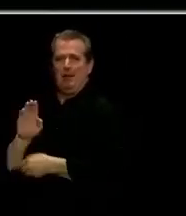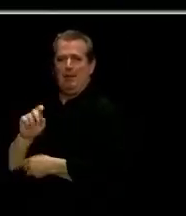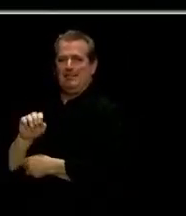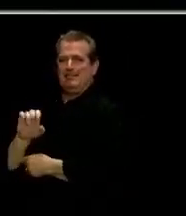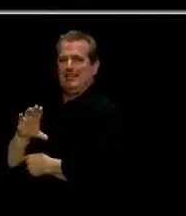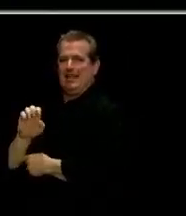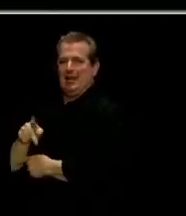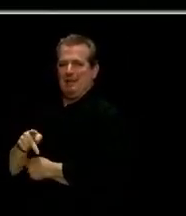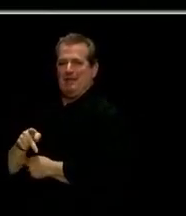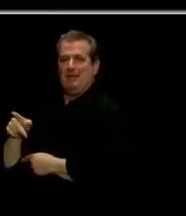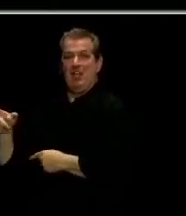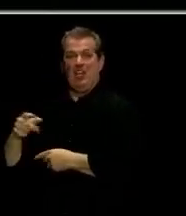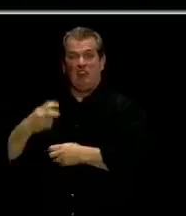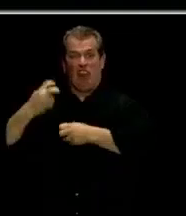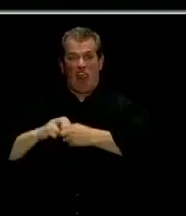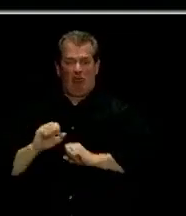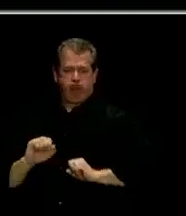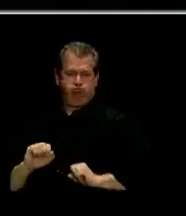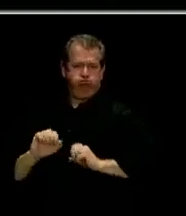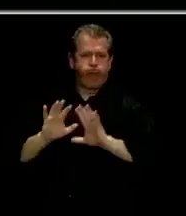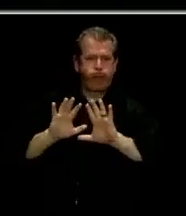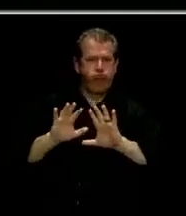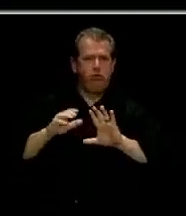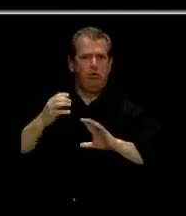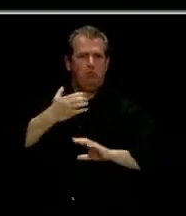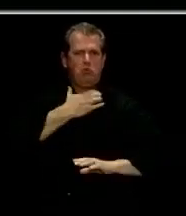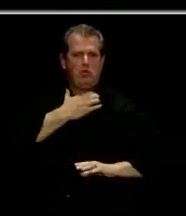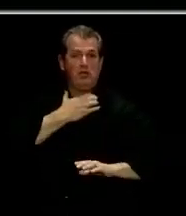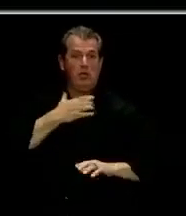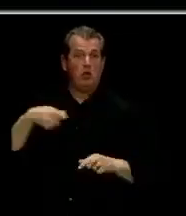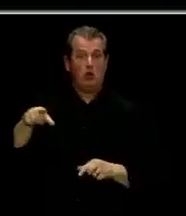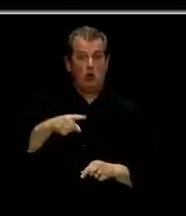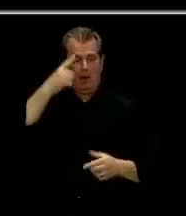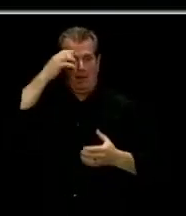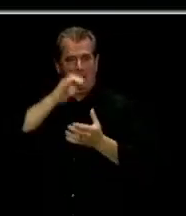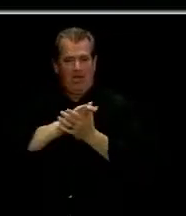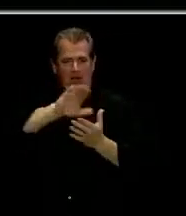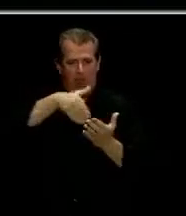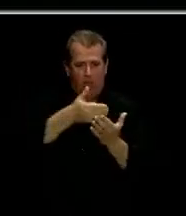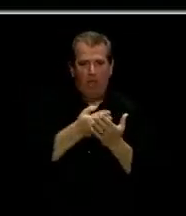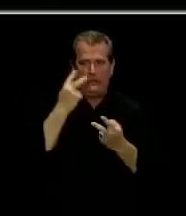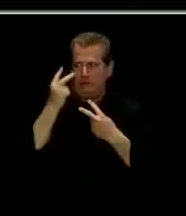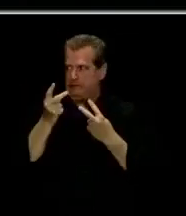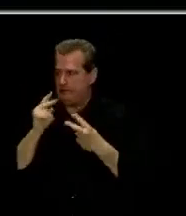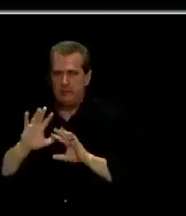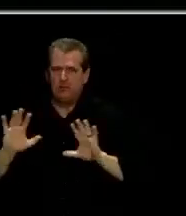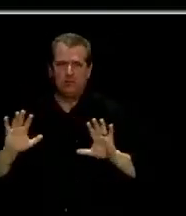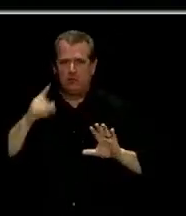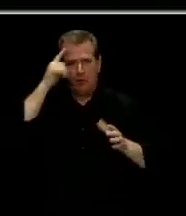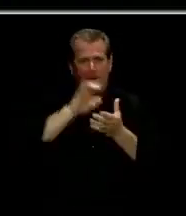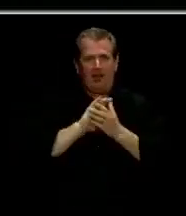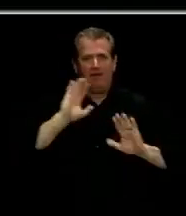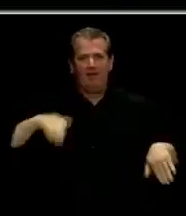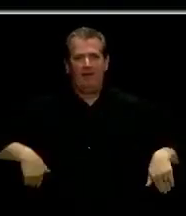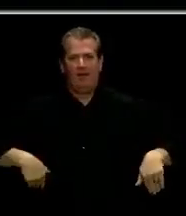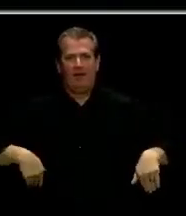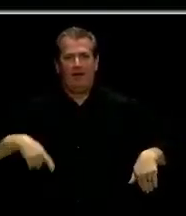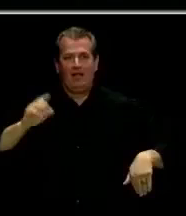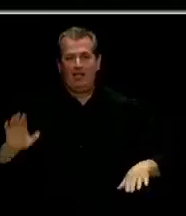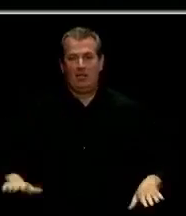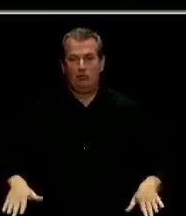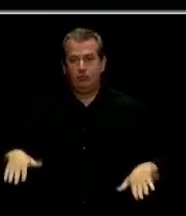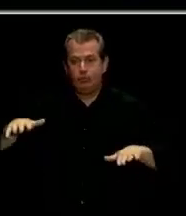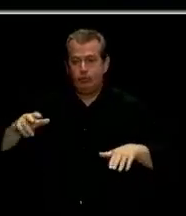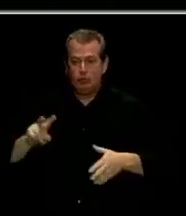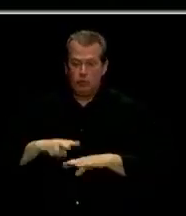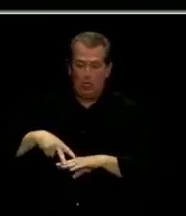He's a hard-charging and motivated Marine. You wouldn't believe all the things he's seen. He rides in the Humvee in the desert